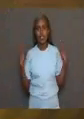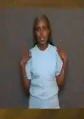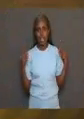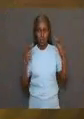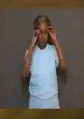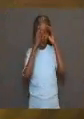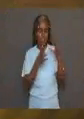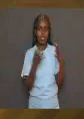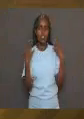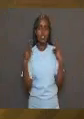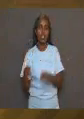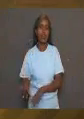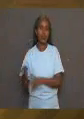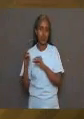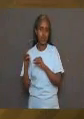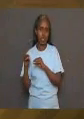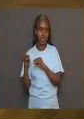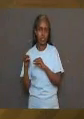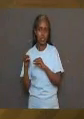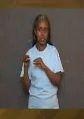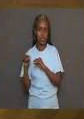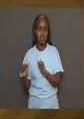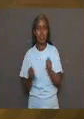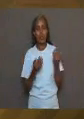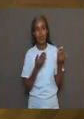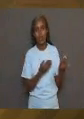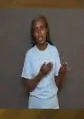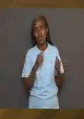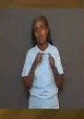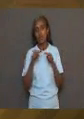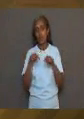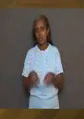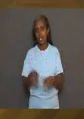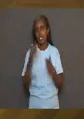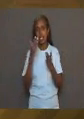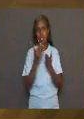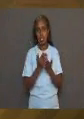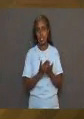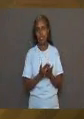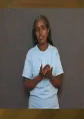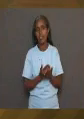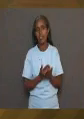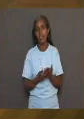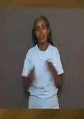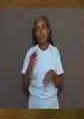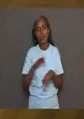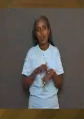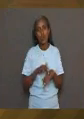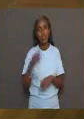Hello, teacher. Hello, students. Welcome to today's lesson on